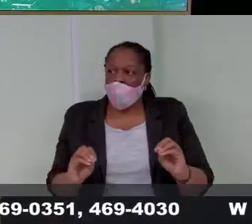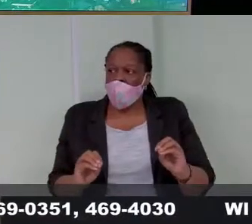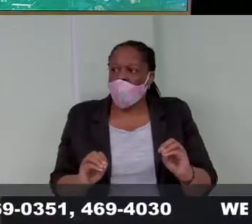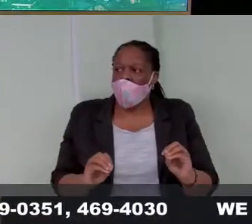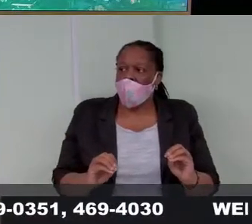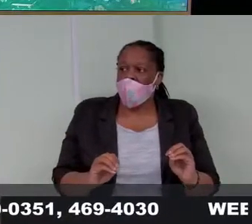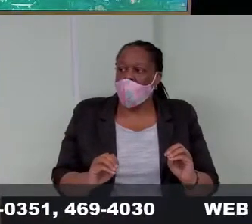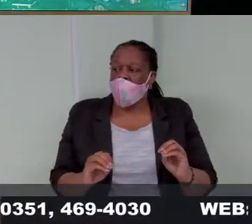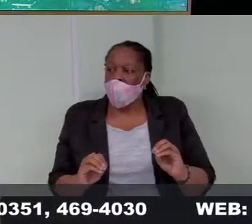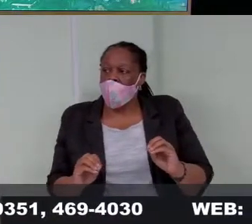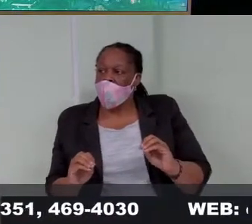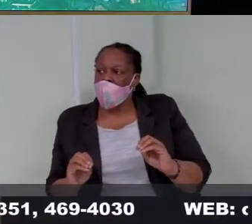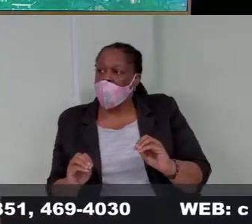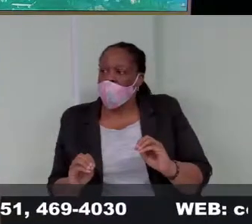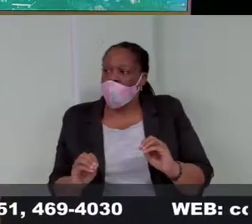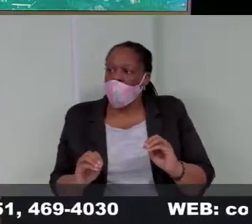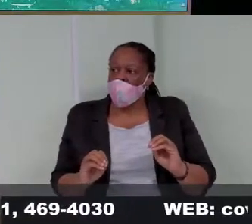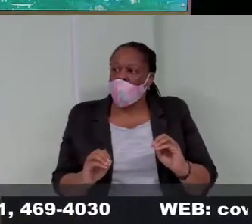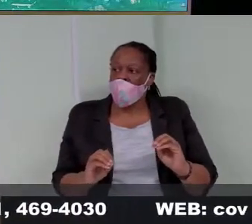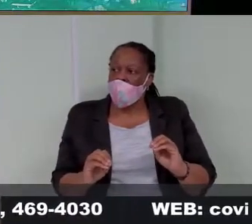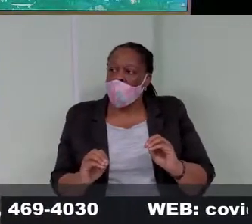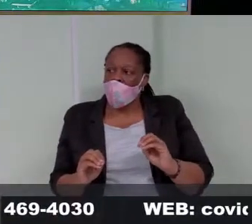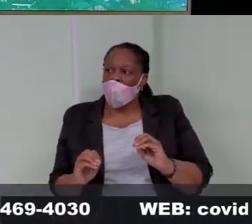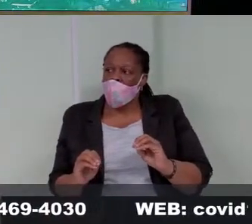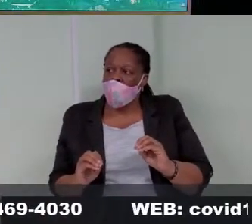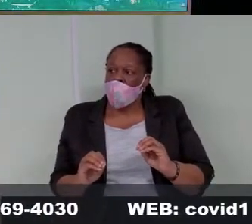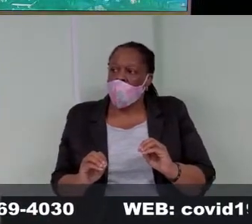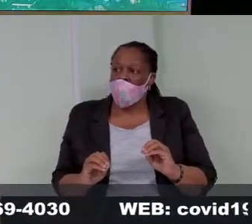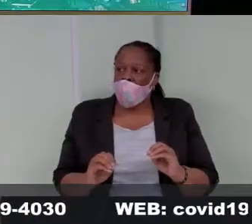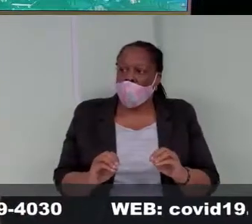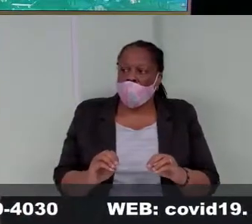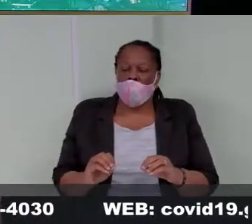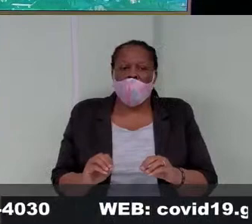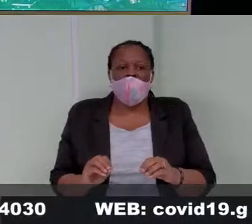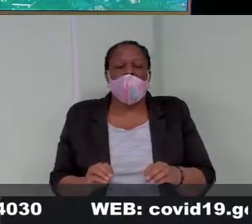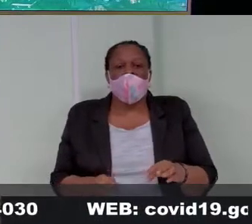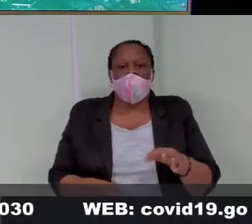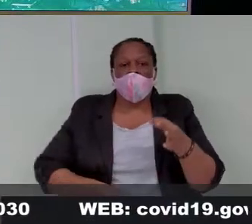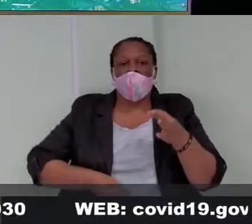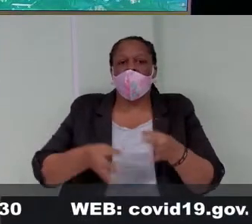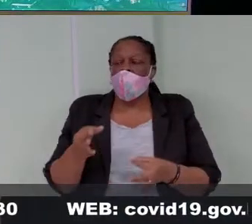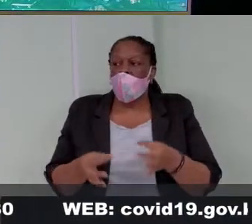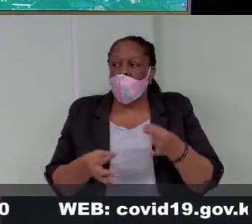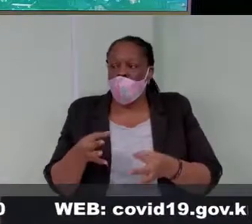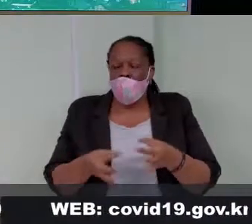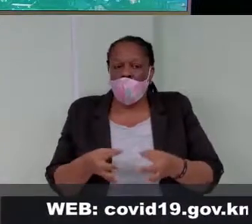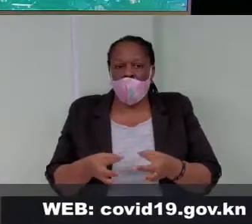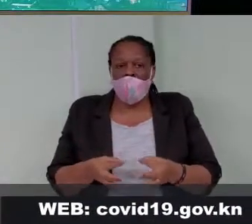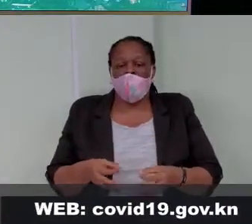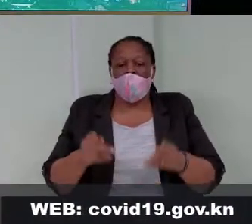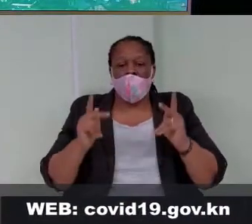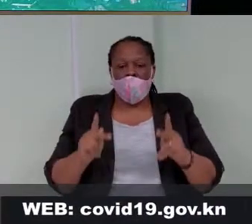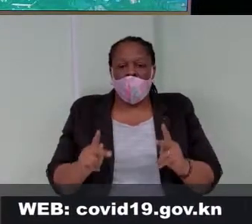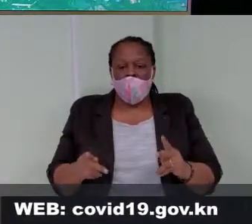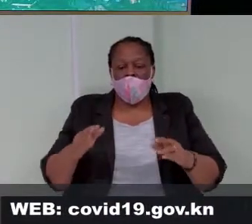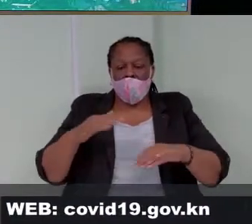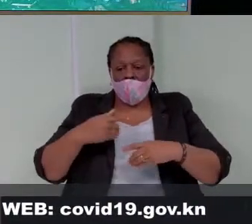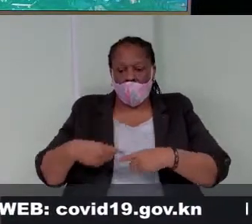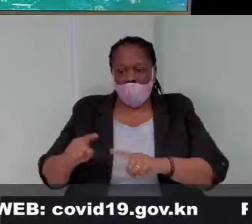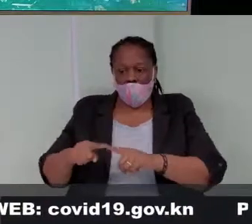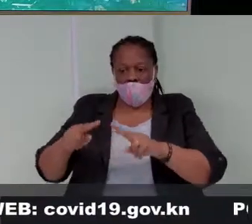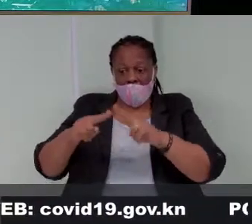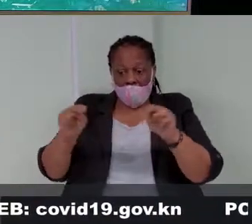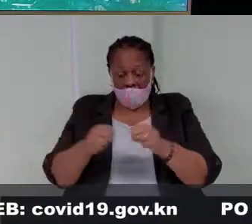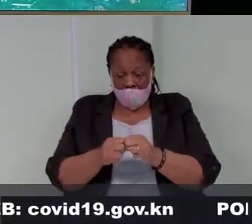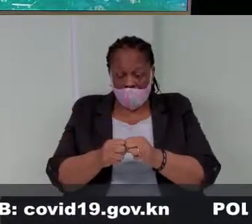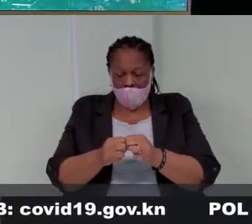not international travelers, will travel on that particular vessel with the individuals. So these vessels